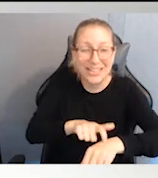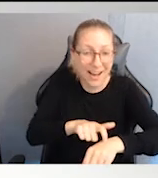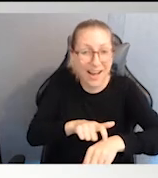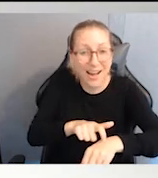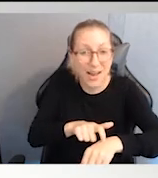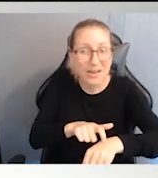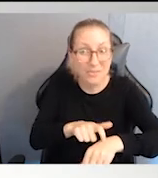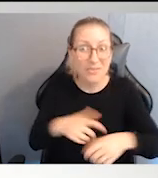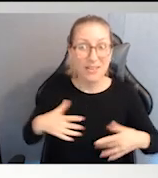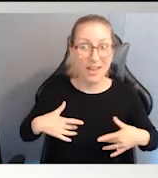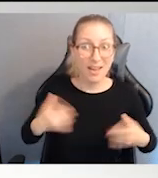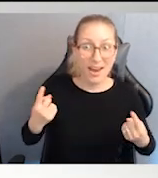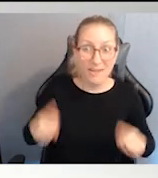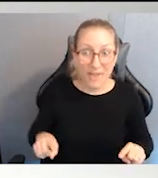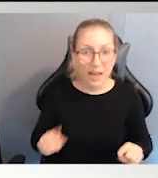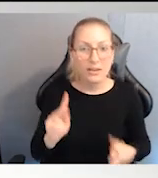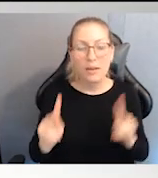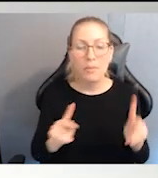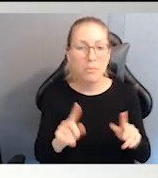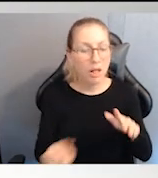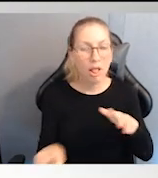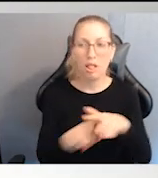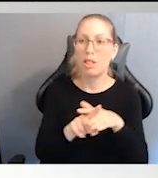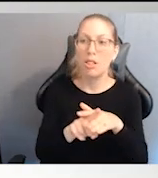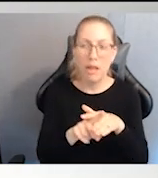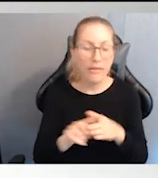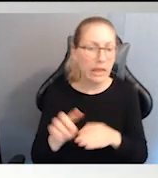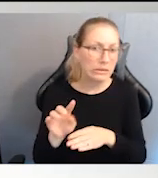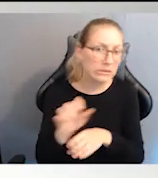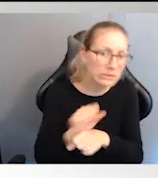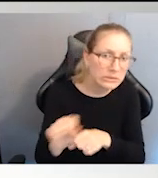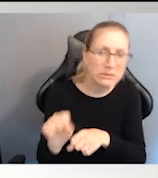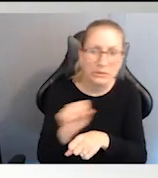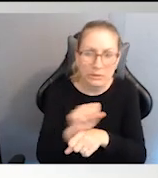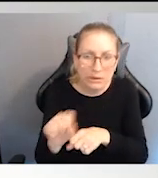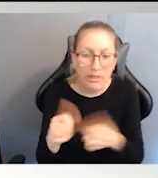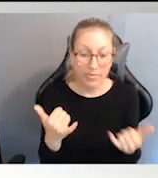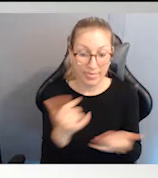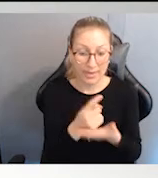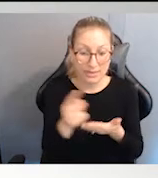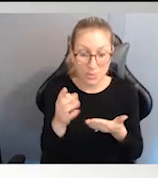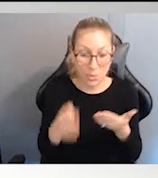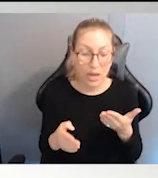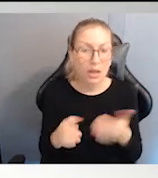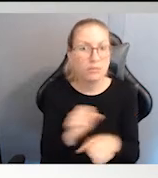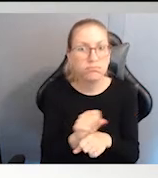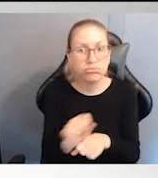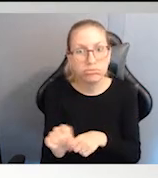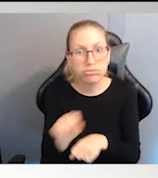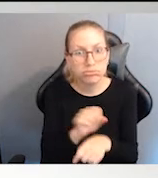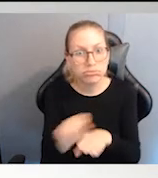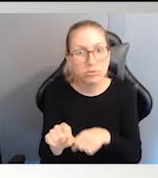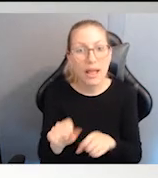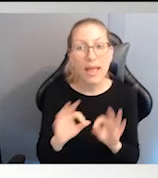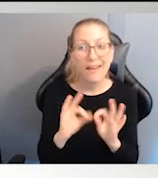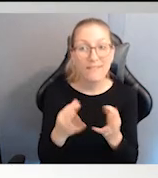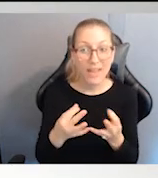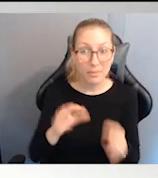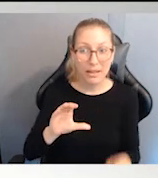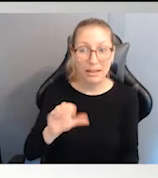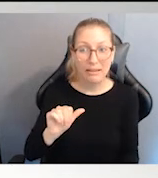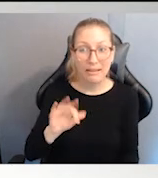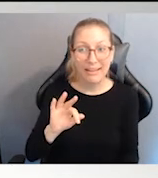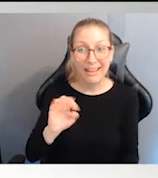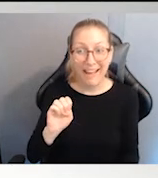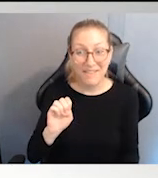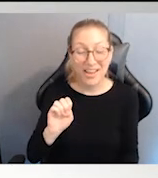there's an event, these guys show up and they get busy and they work. And this weekend they have been working so hard at Family Cafe. And we're going to